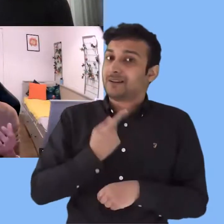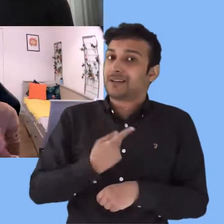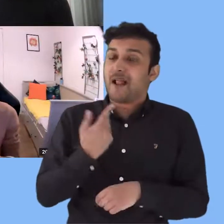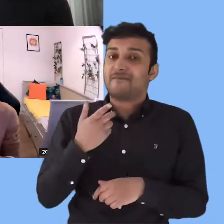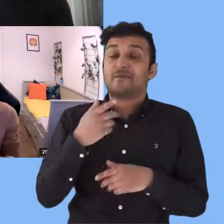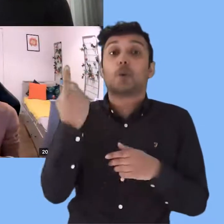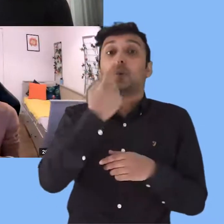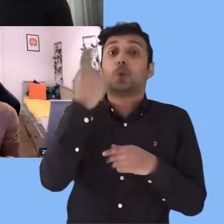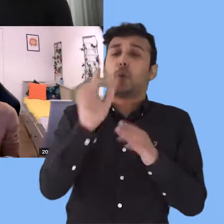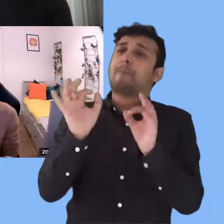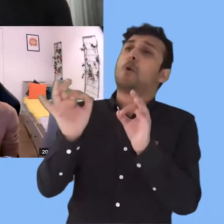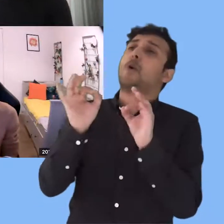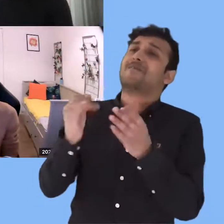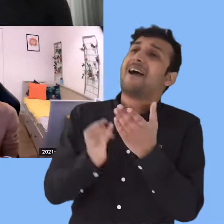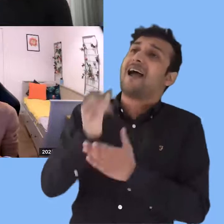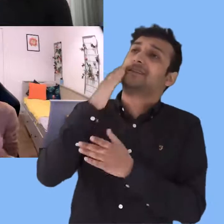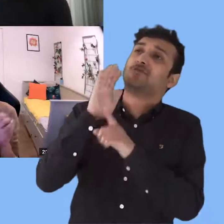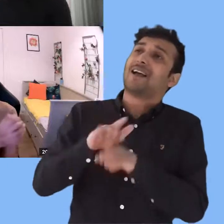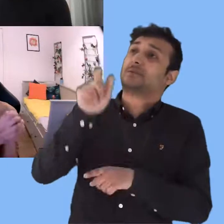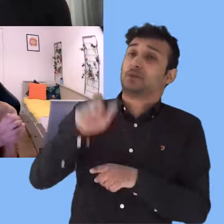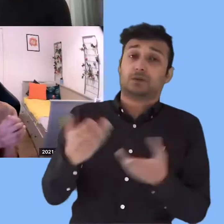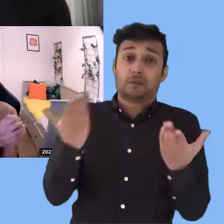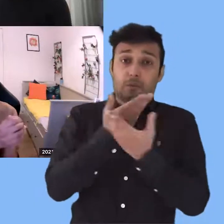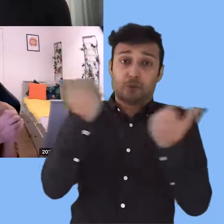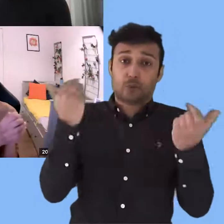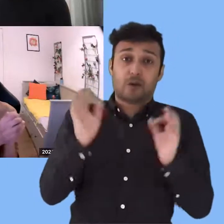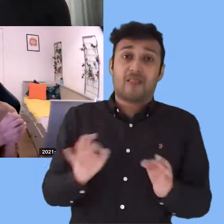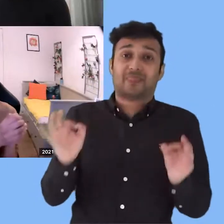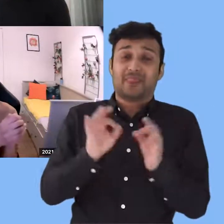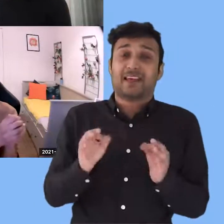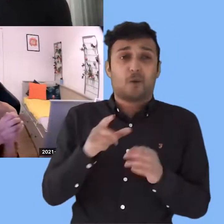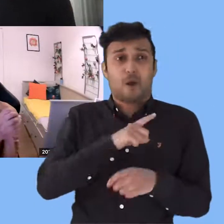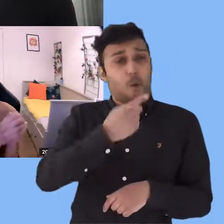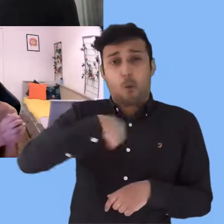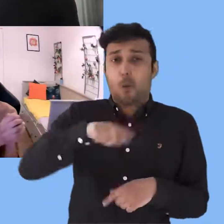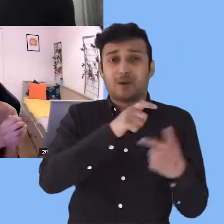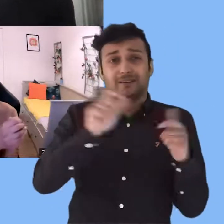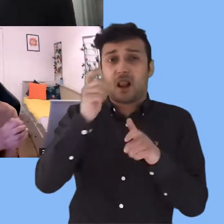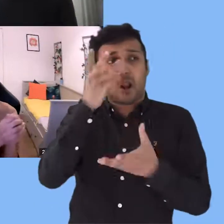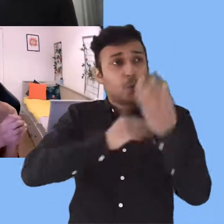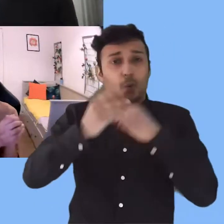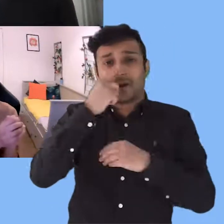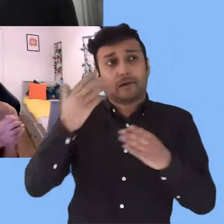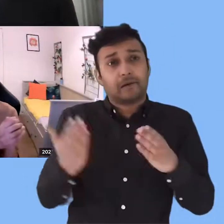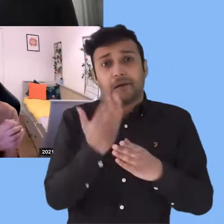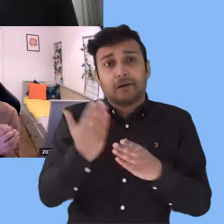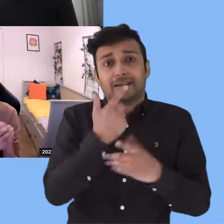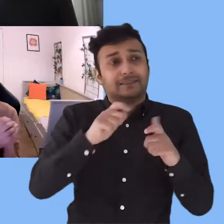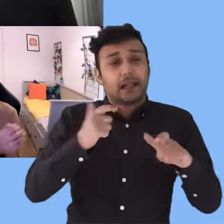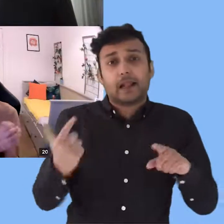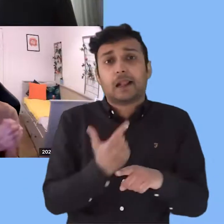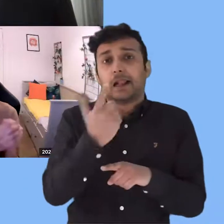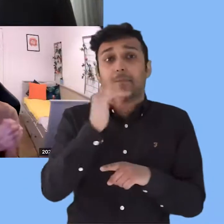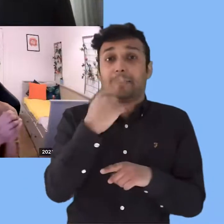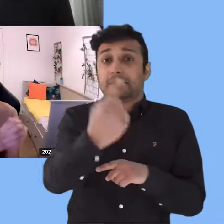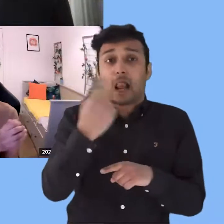really, really important that we recognize that, whether we are at the start of our journeys, just exploring that with our curiosity, whether you're going to go away now and look at